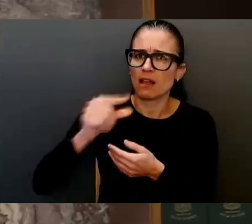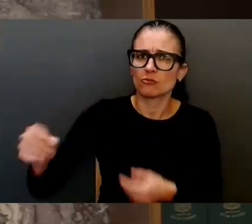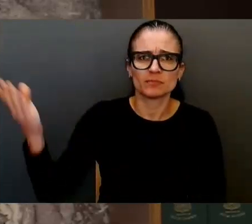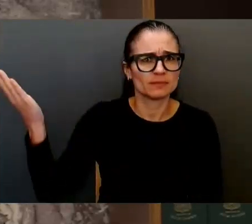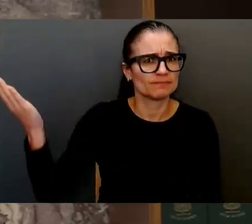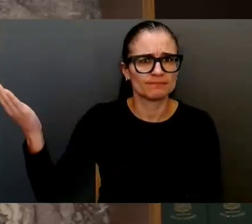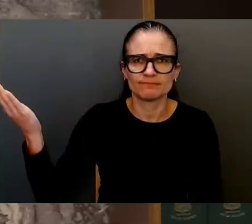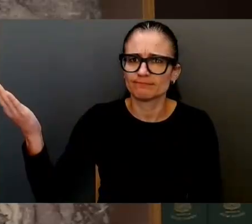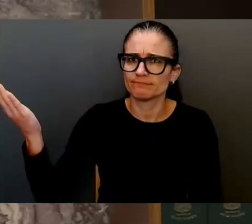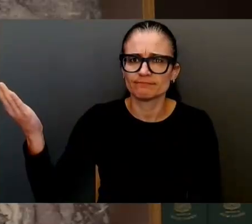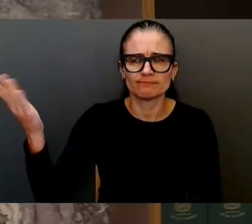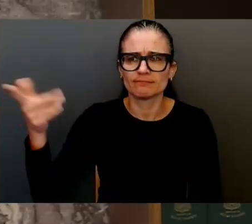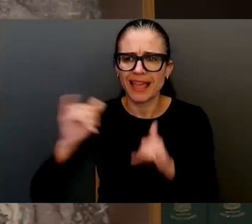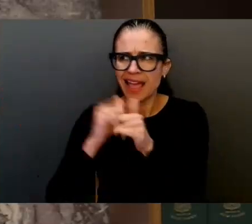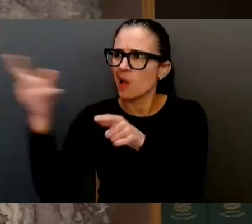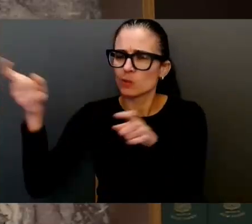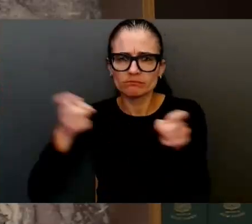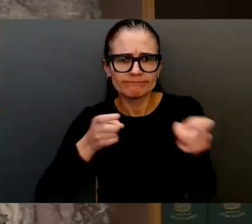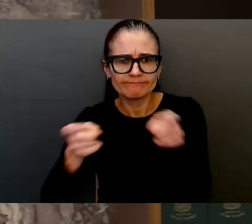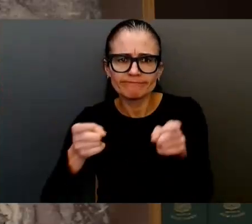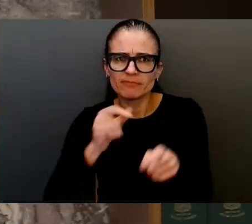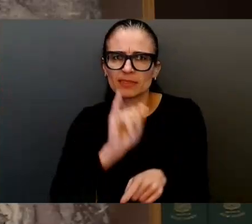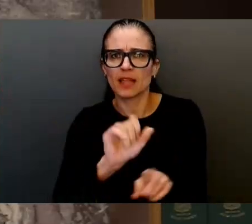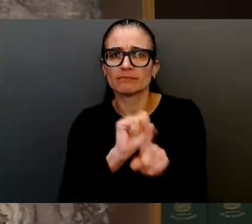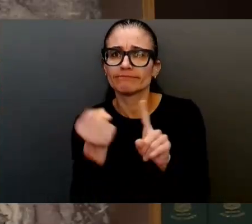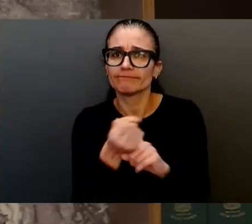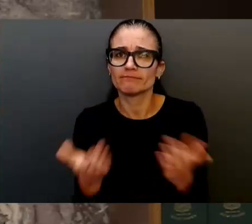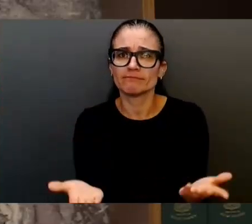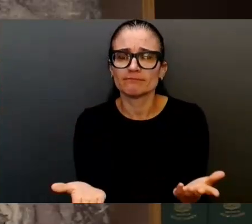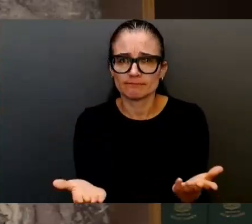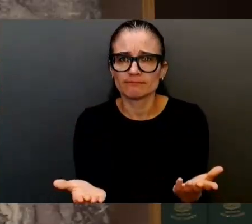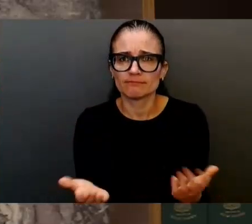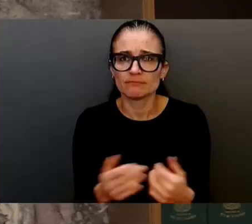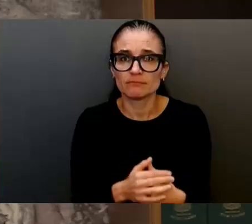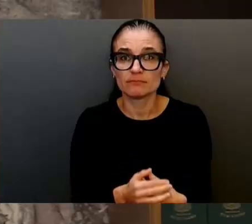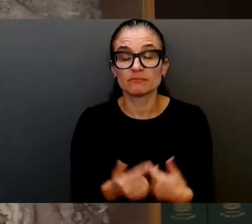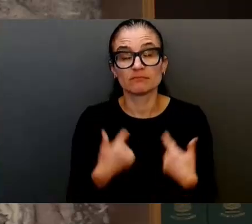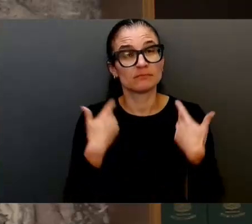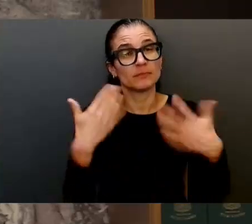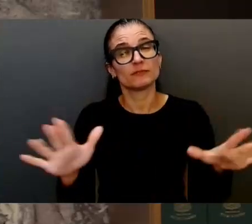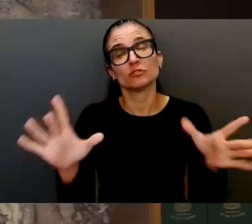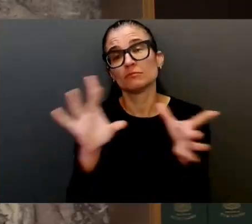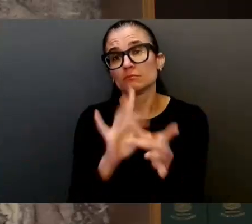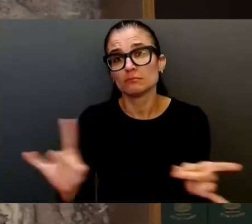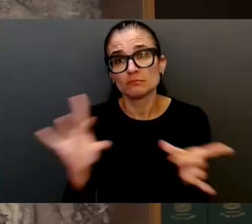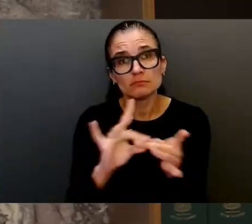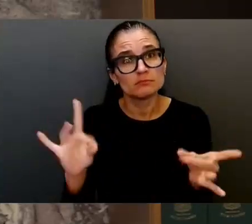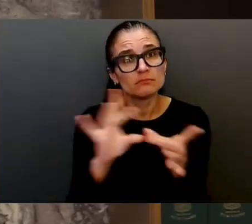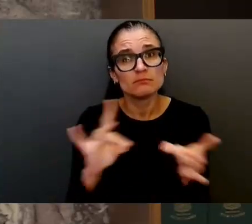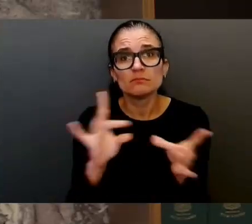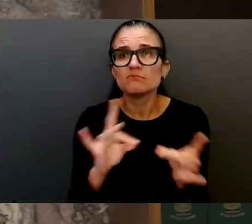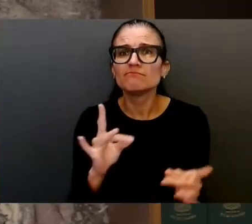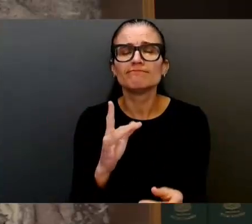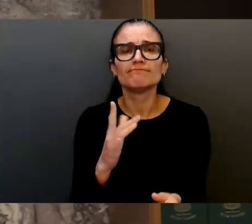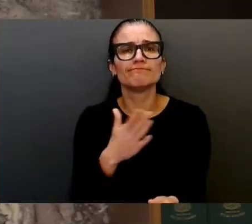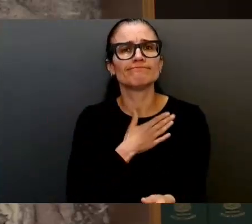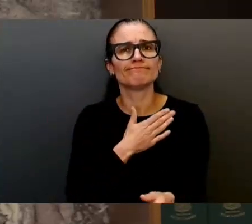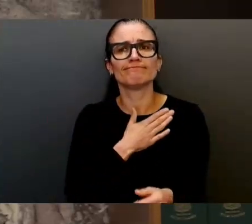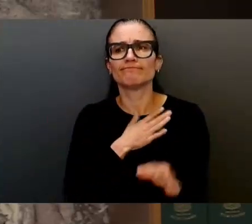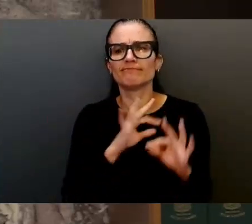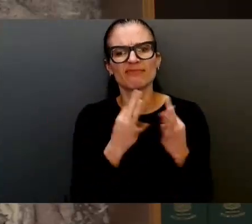I've shared already how personal this is for me, for my family, and for my community.